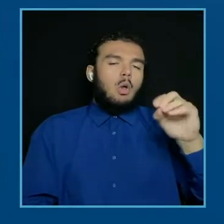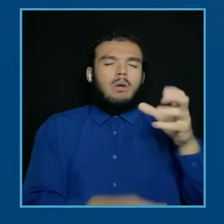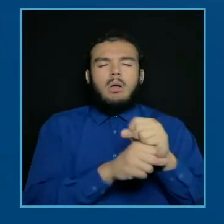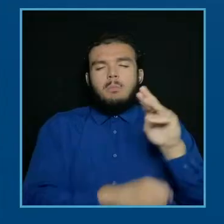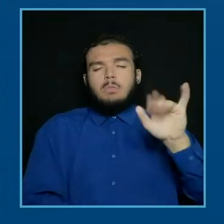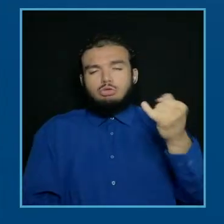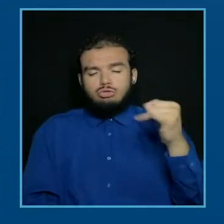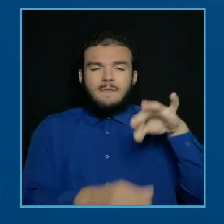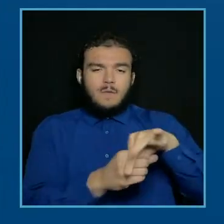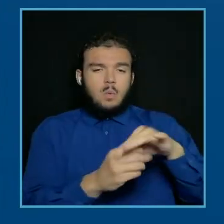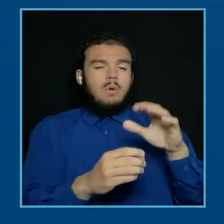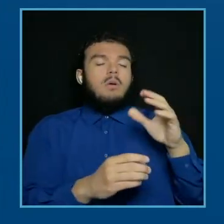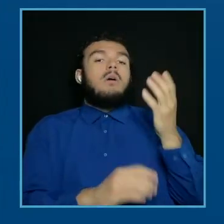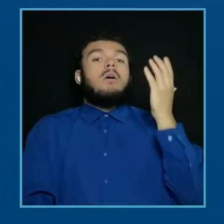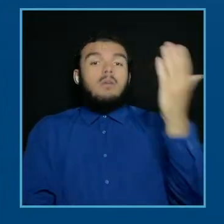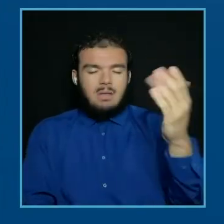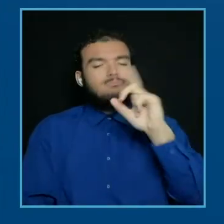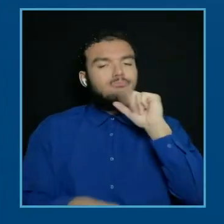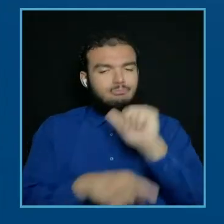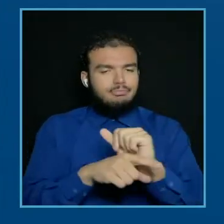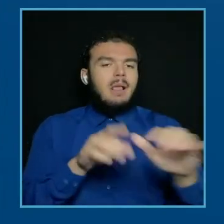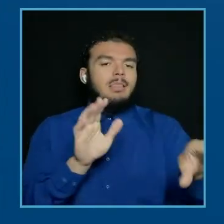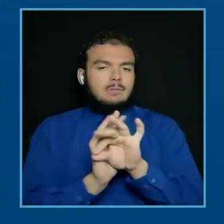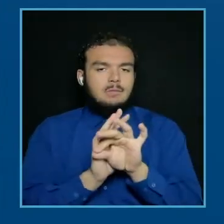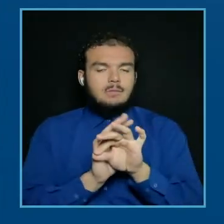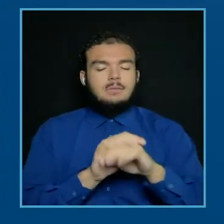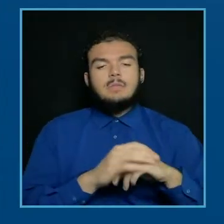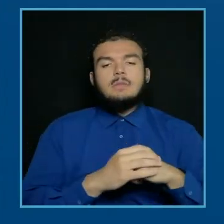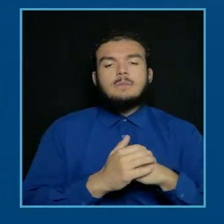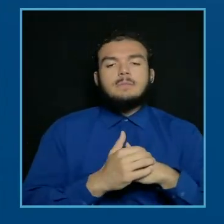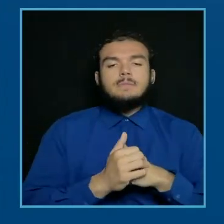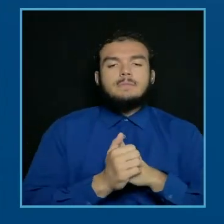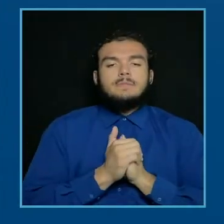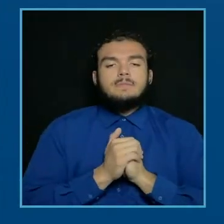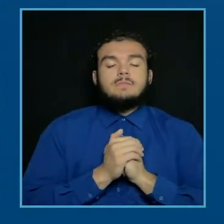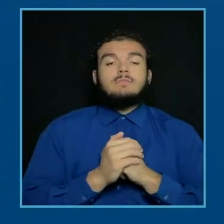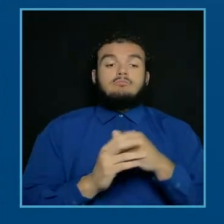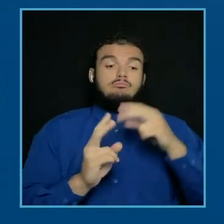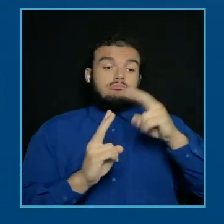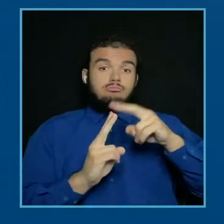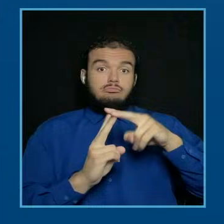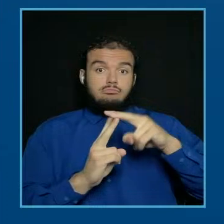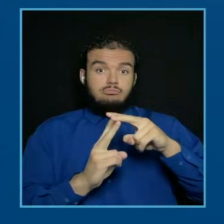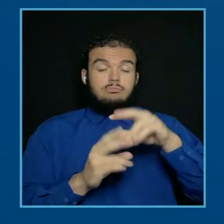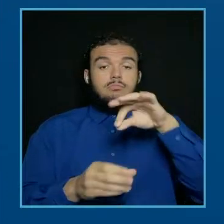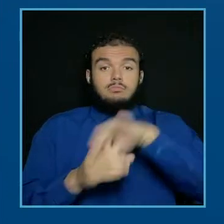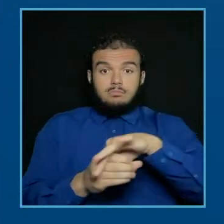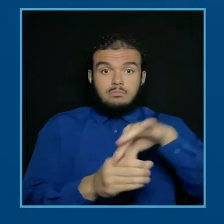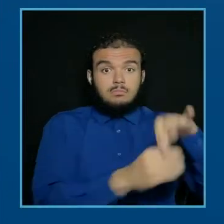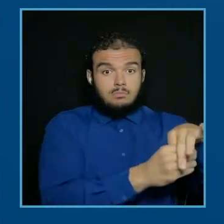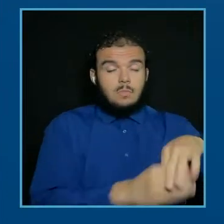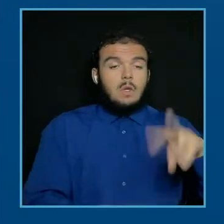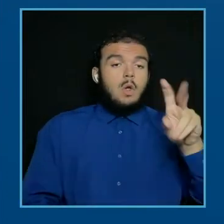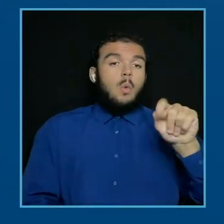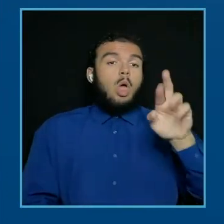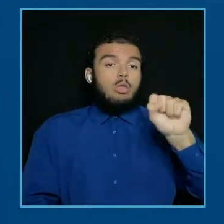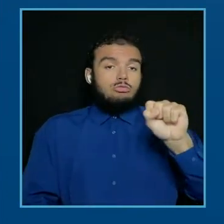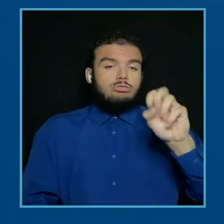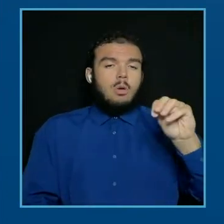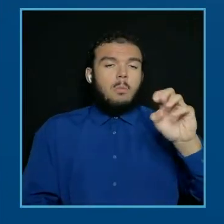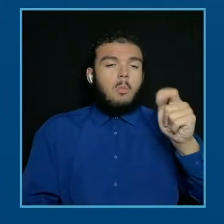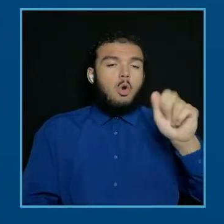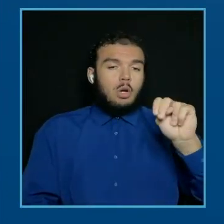cast and was elected. With the election of Mrs. Walters, Morgan,